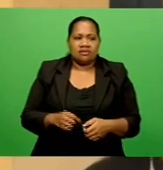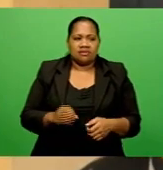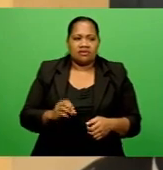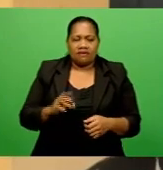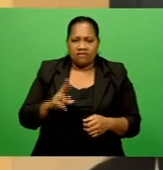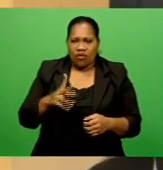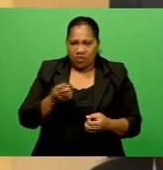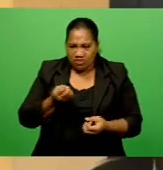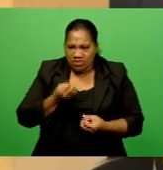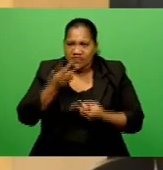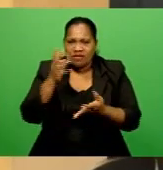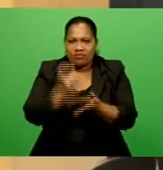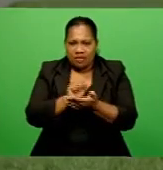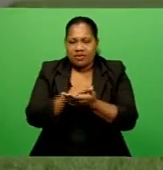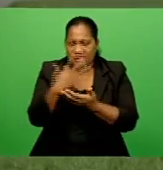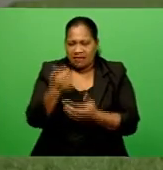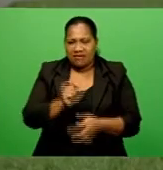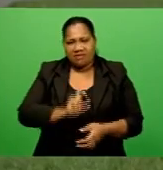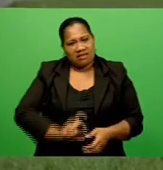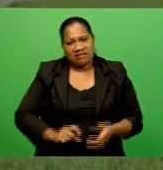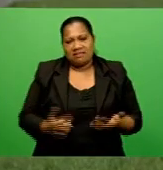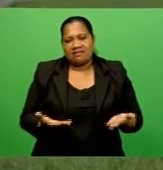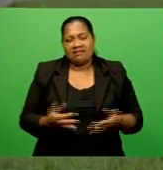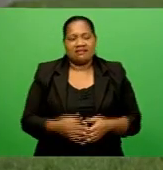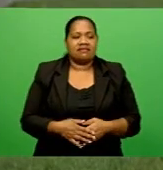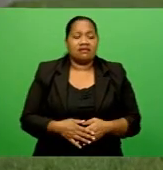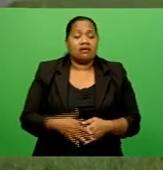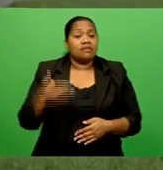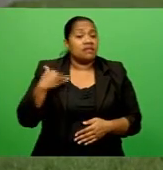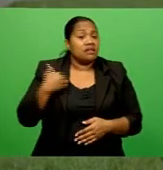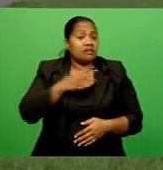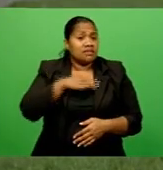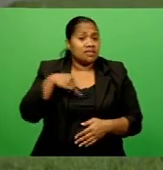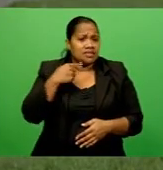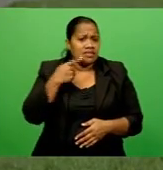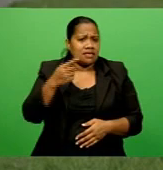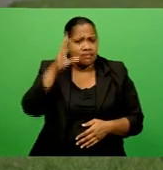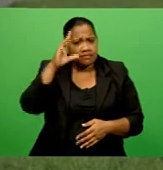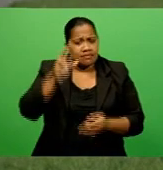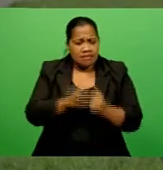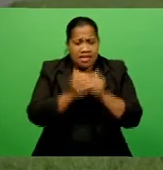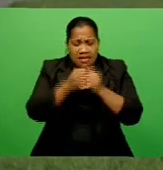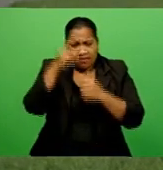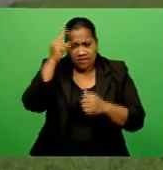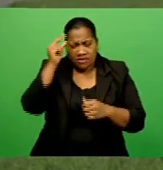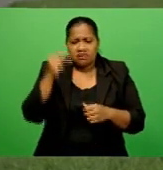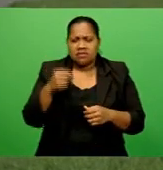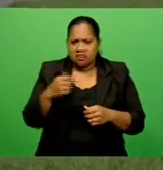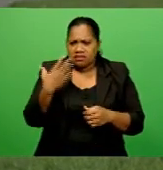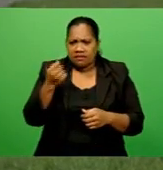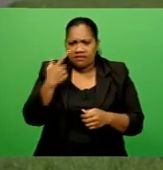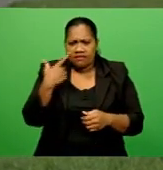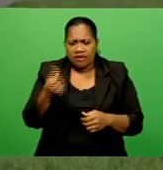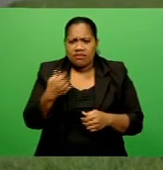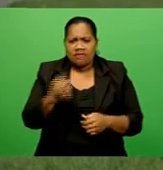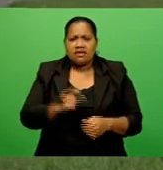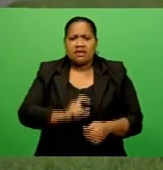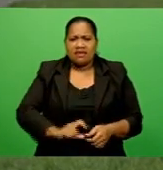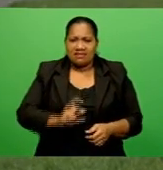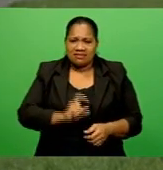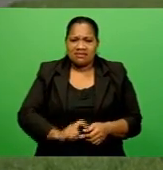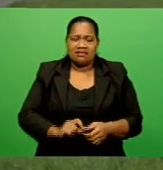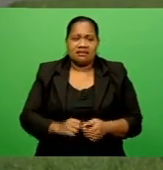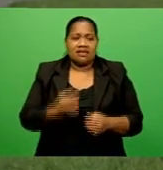cancer, or they do and then they just don't bother. The health minister says many Fijians are being diagnosed with cancers of the Western world